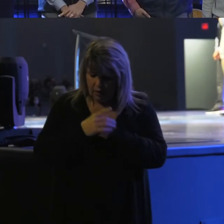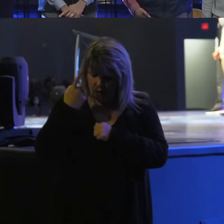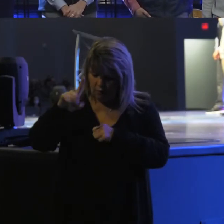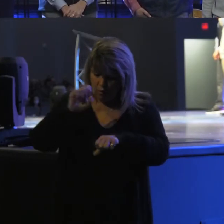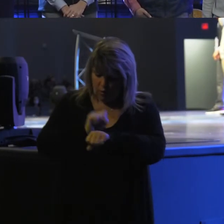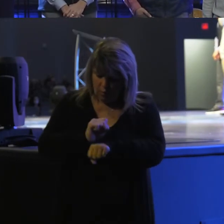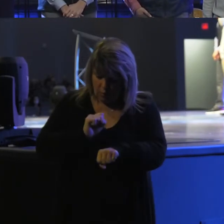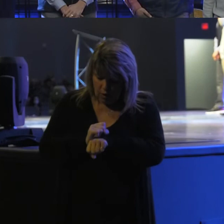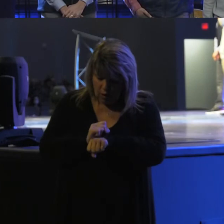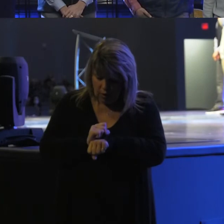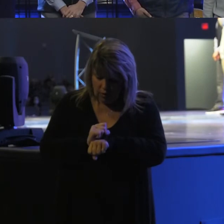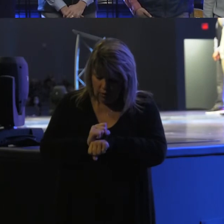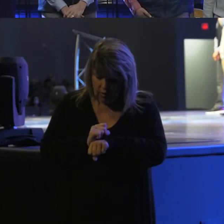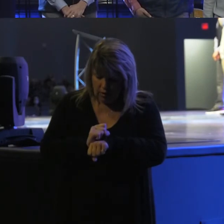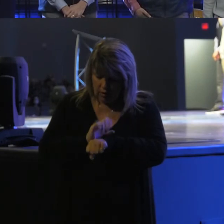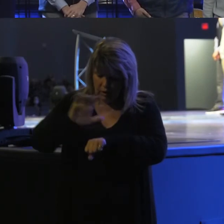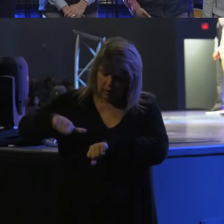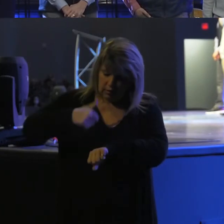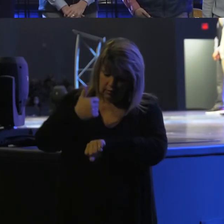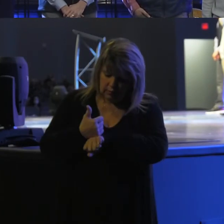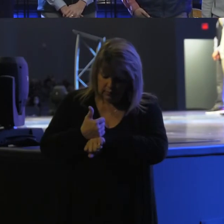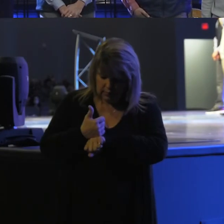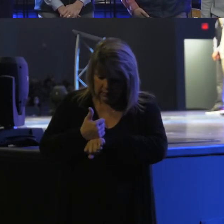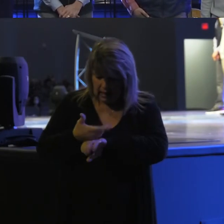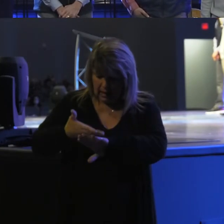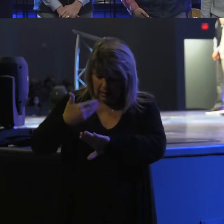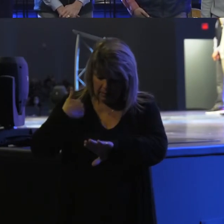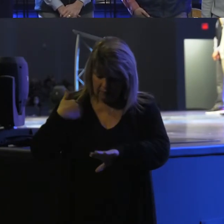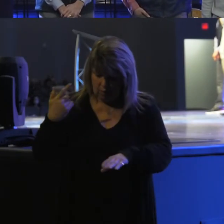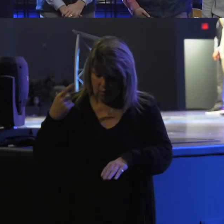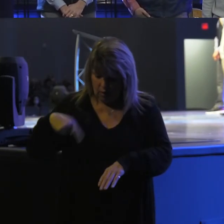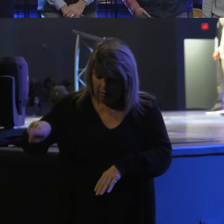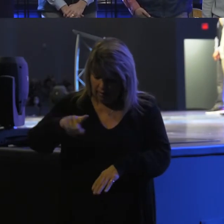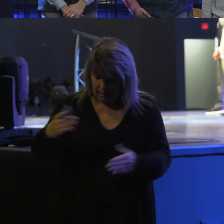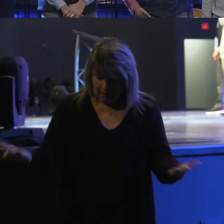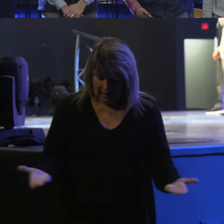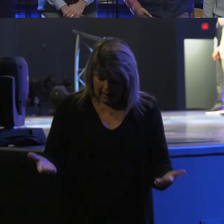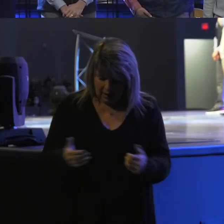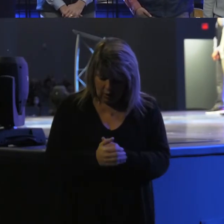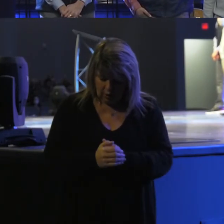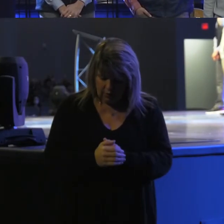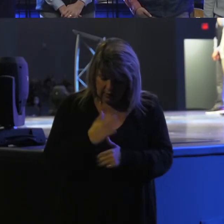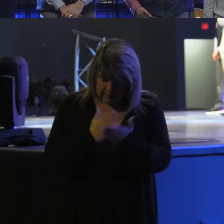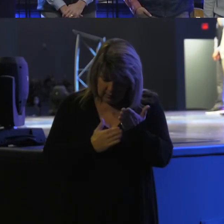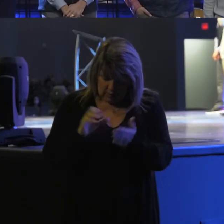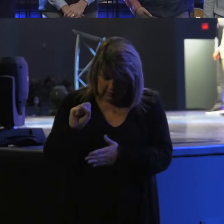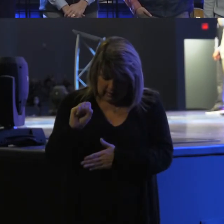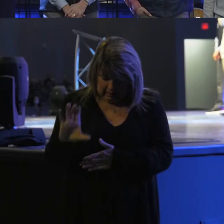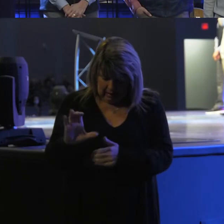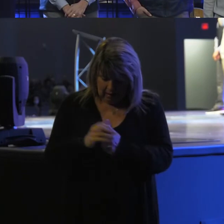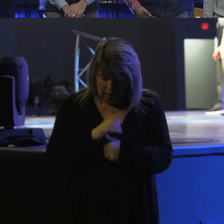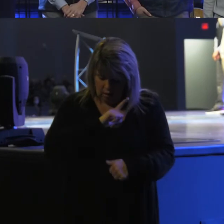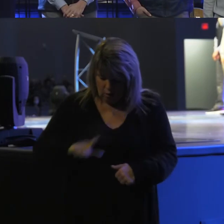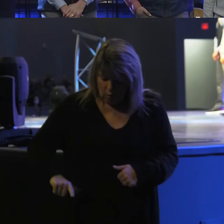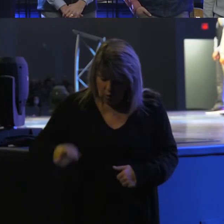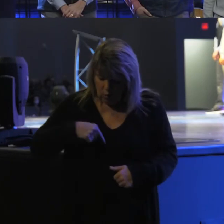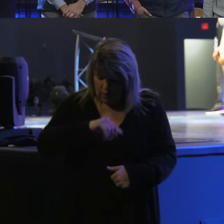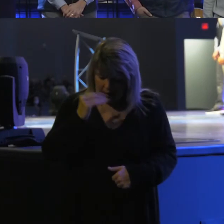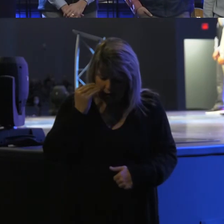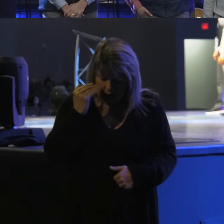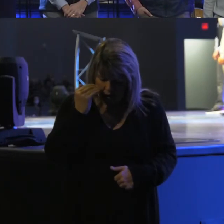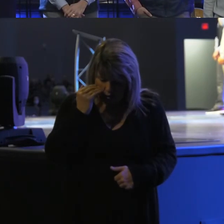that you've set before them here in this part of South Carolina. And Lord, we know